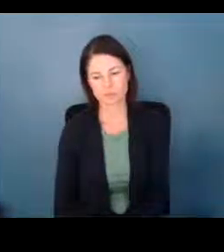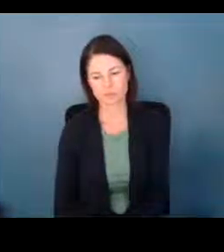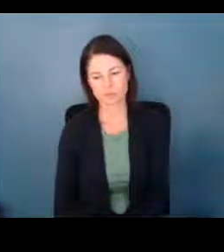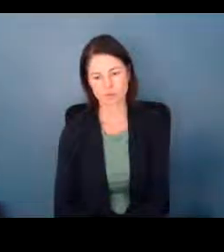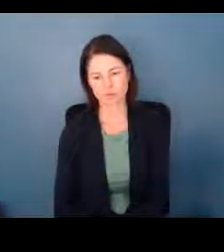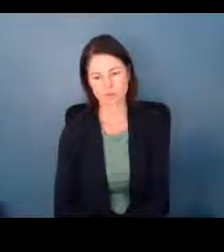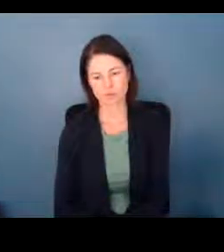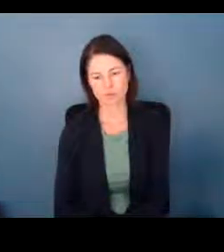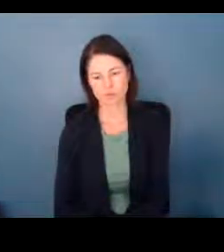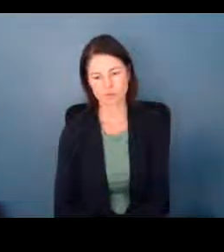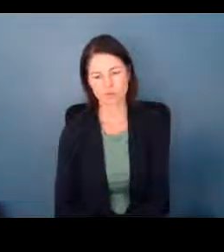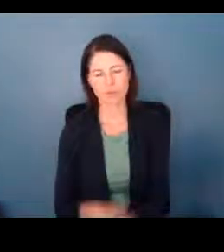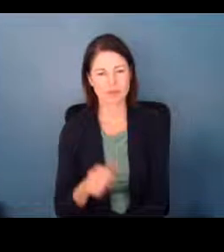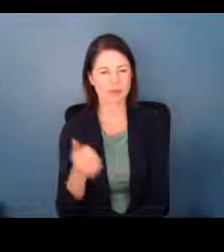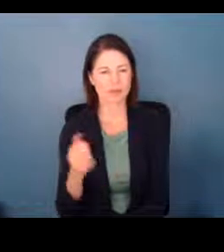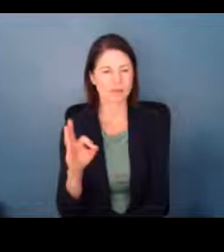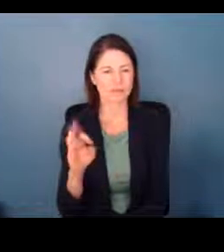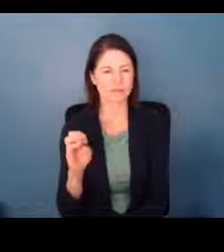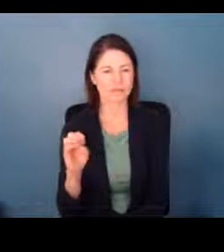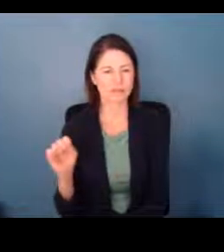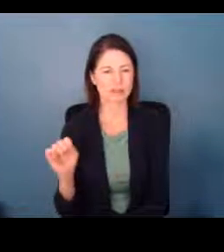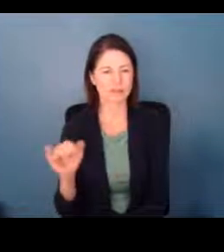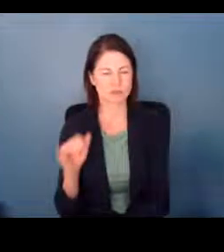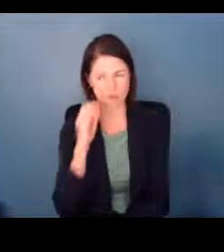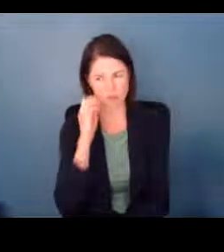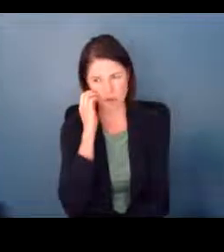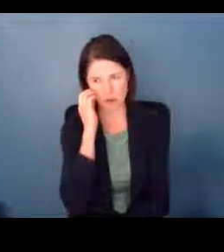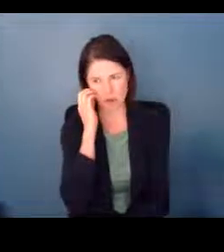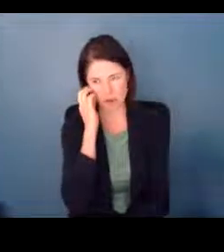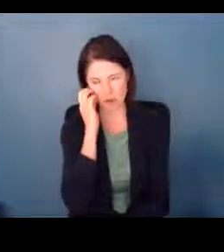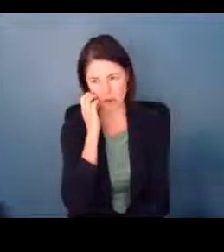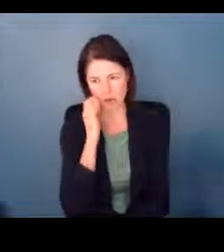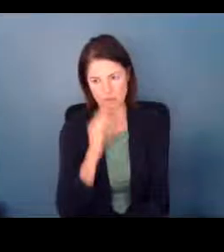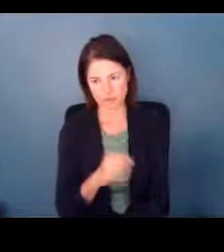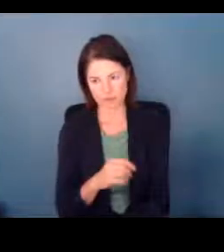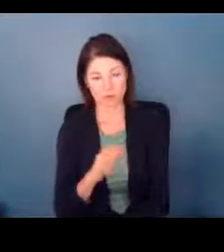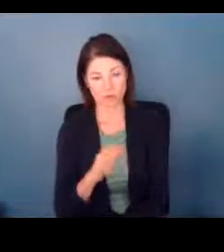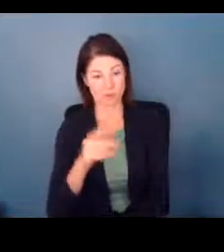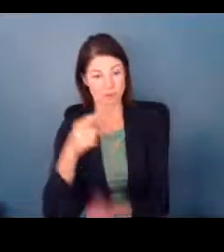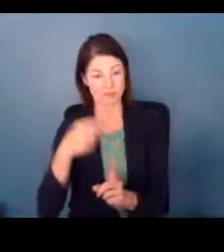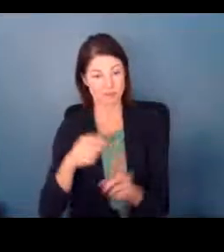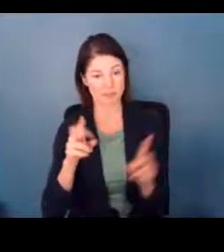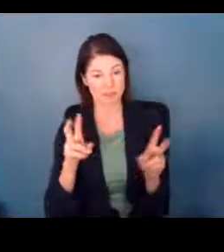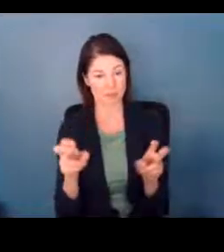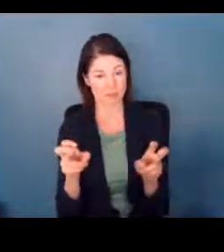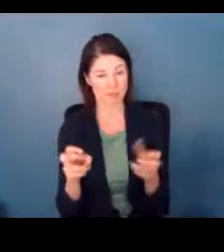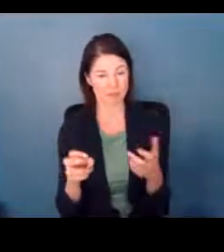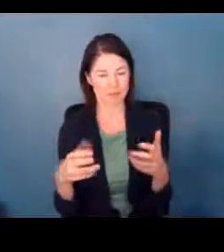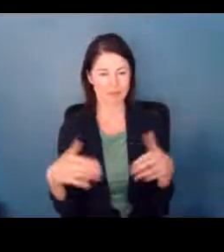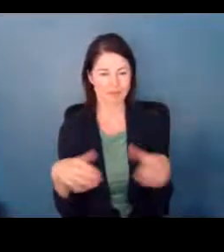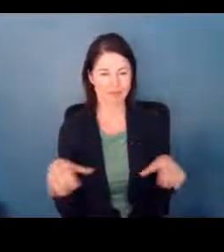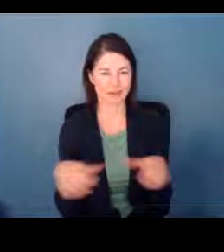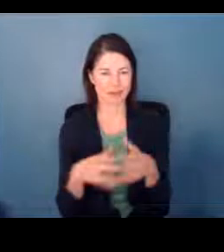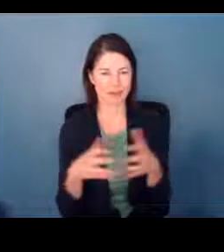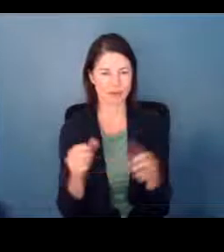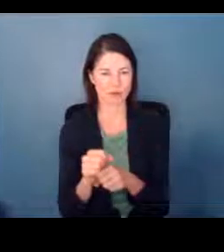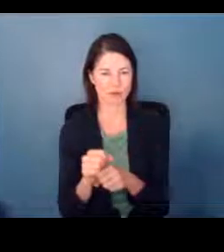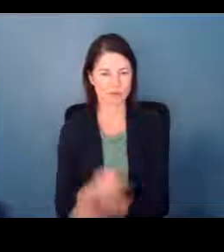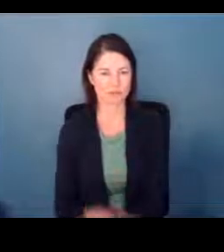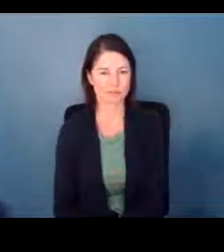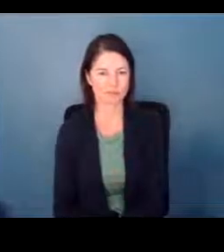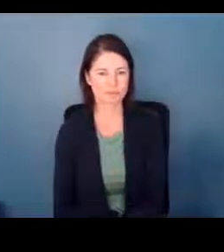But specifically on the topic that you're talking about, we haven't done a lot of work, so maybe I'll follow up with you on it. I'm sure between Commissioner